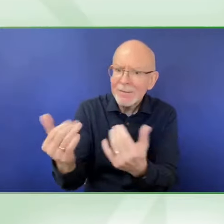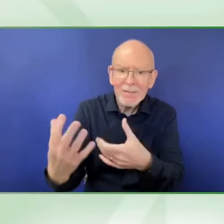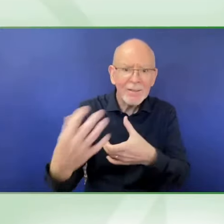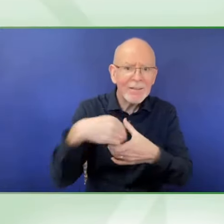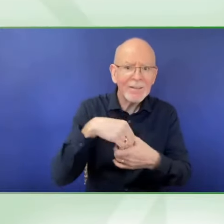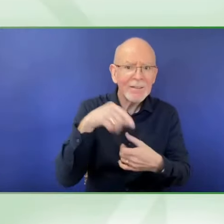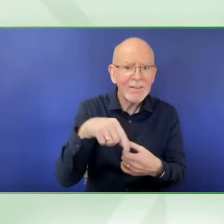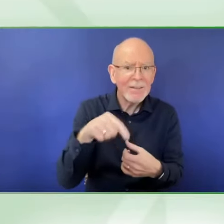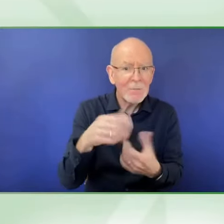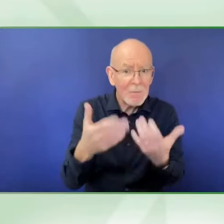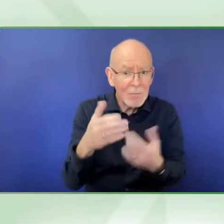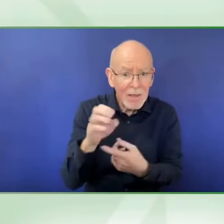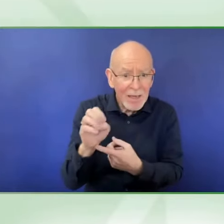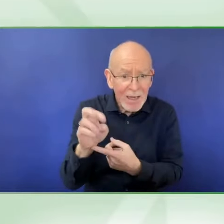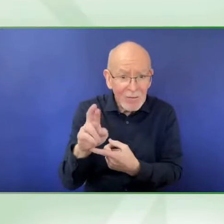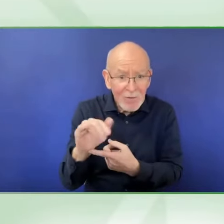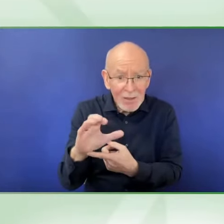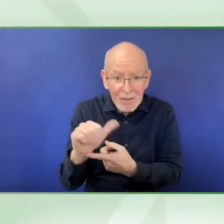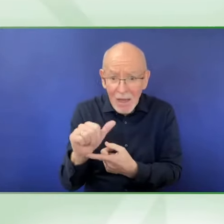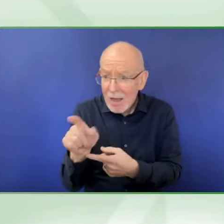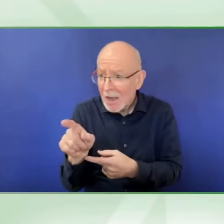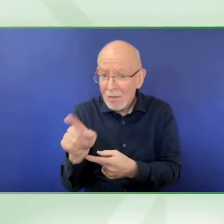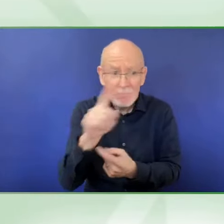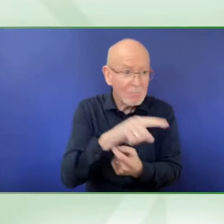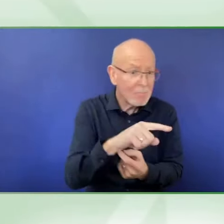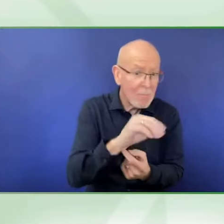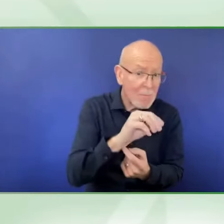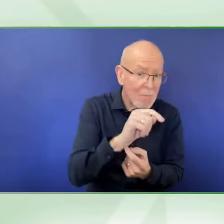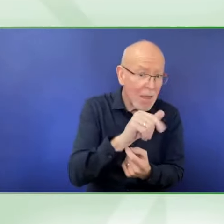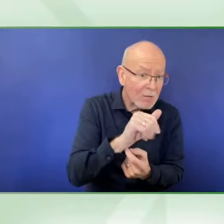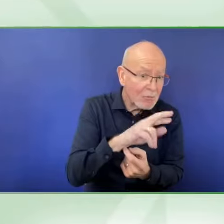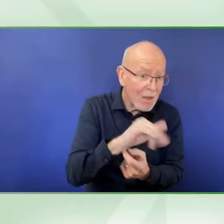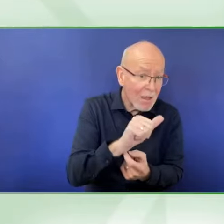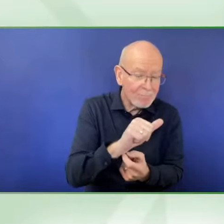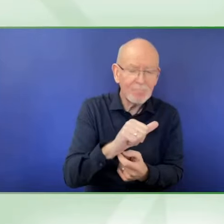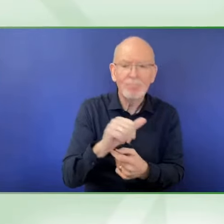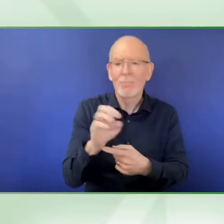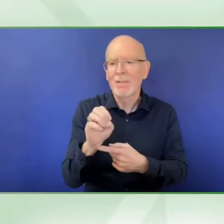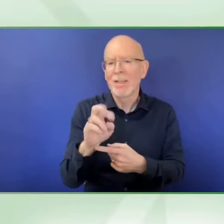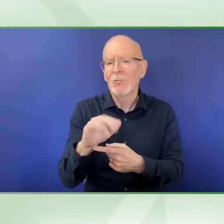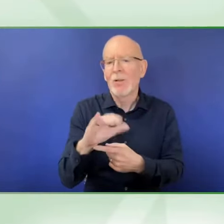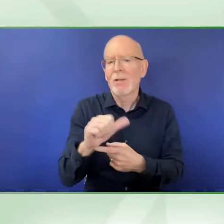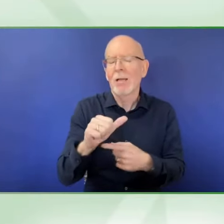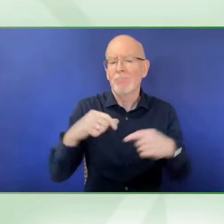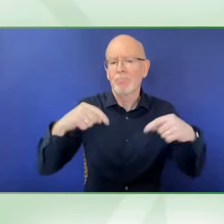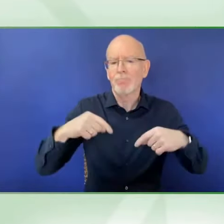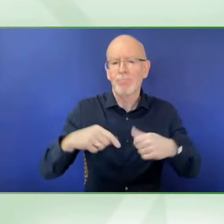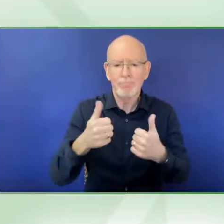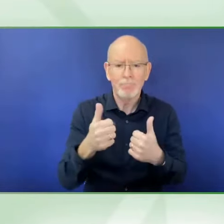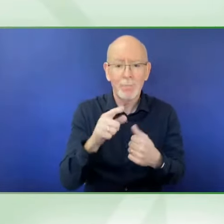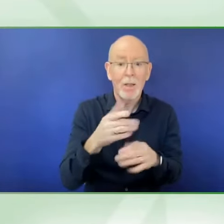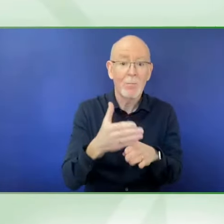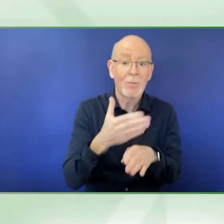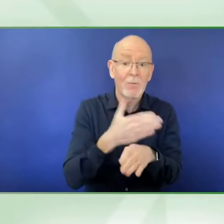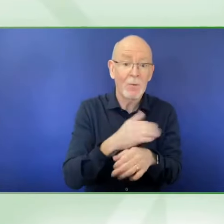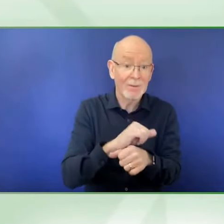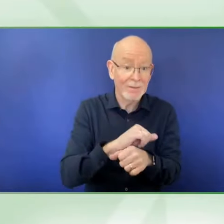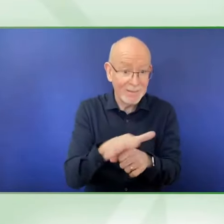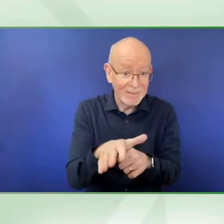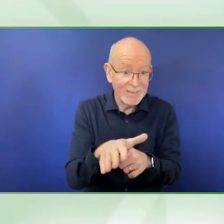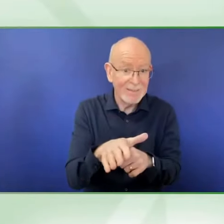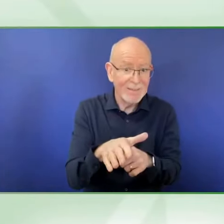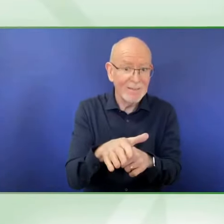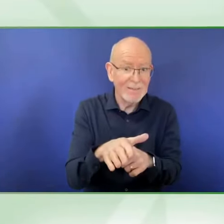where we did one of these activities because they were there already. They don't have to go somewhere else for us. And